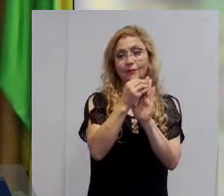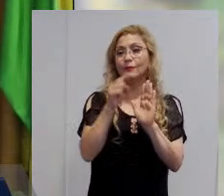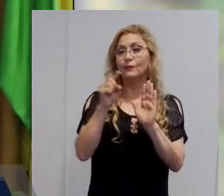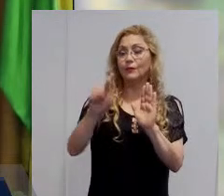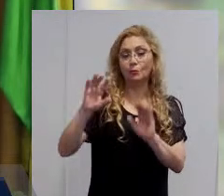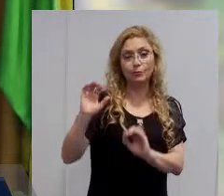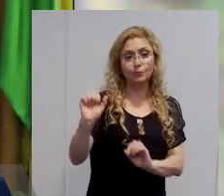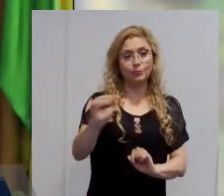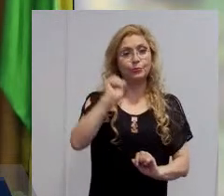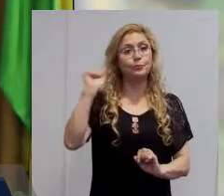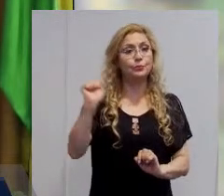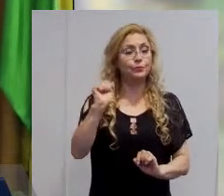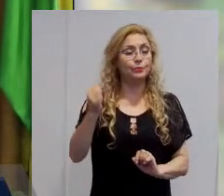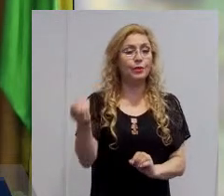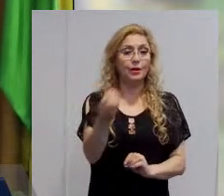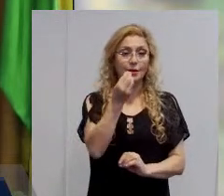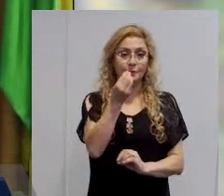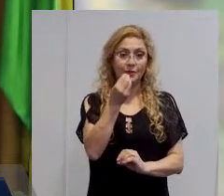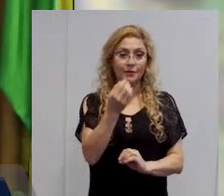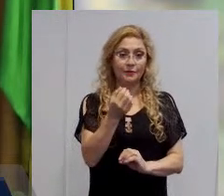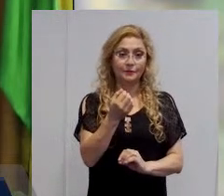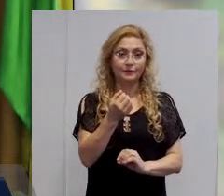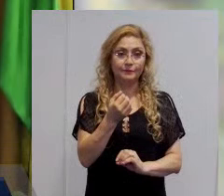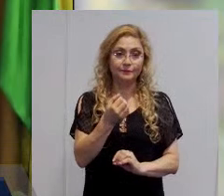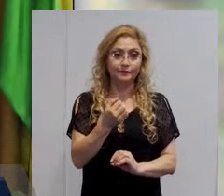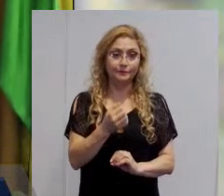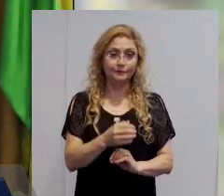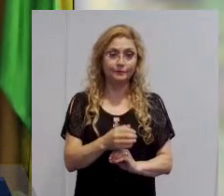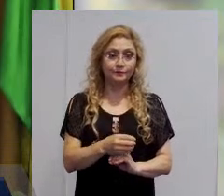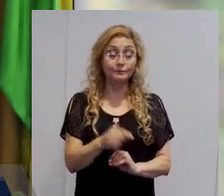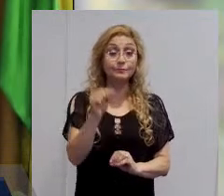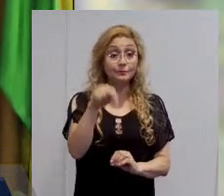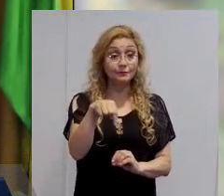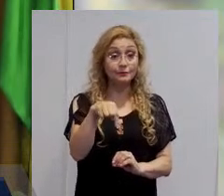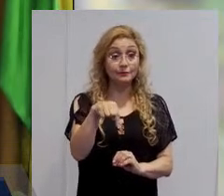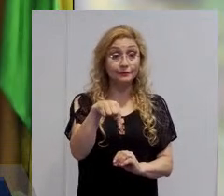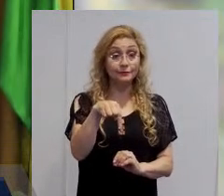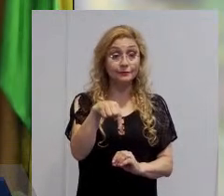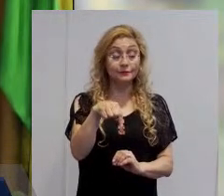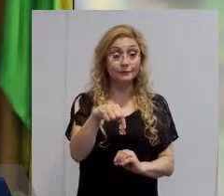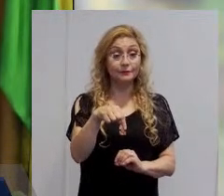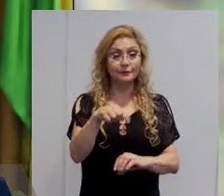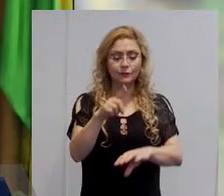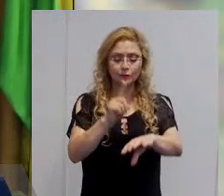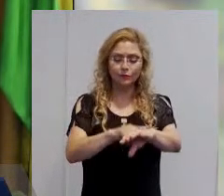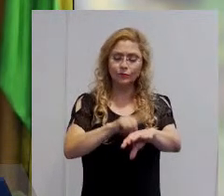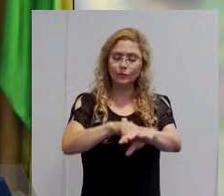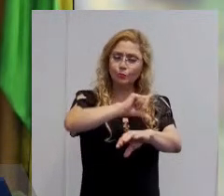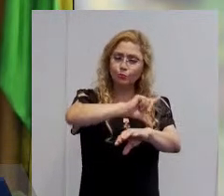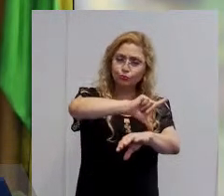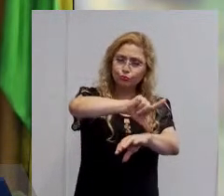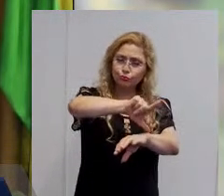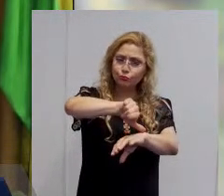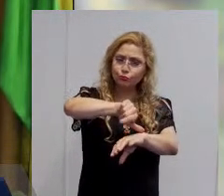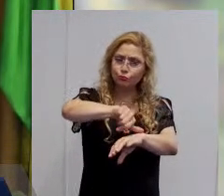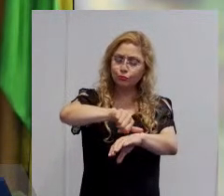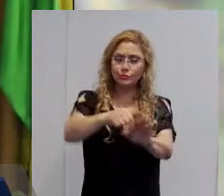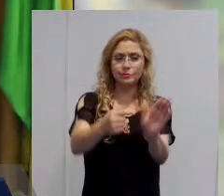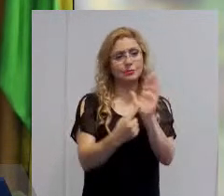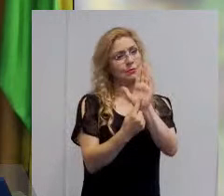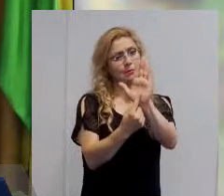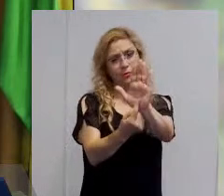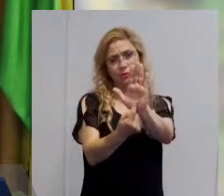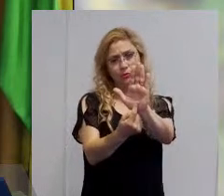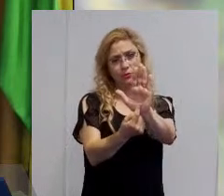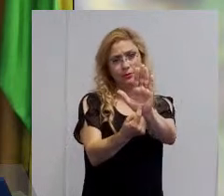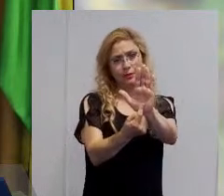would like our contribution to food security be recognized. So today and over time,